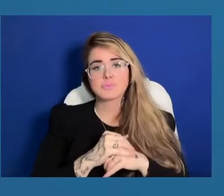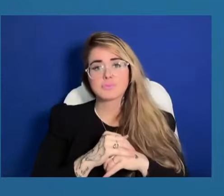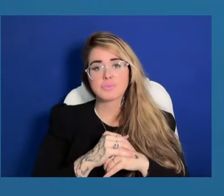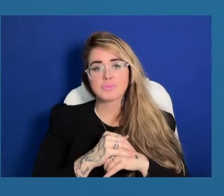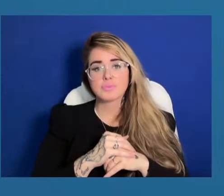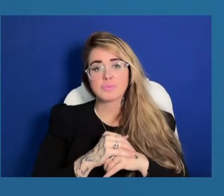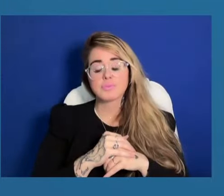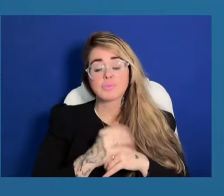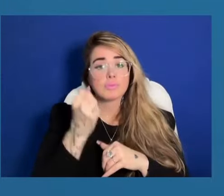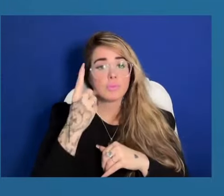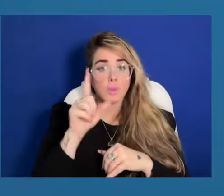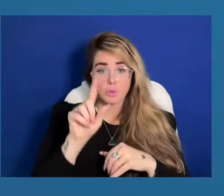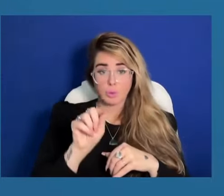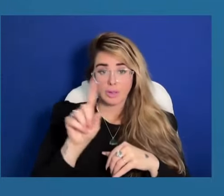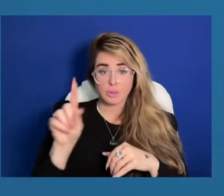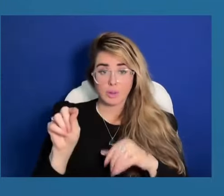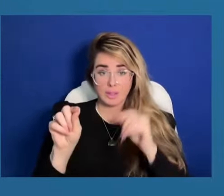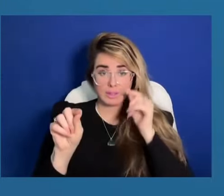In 2020,